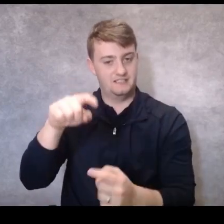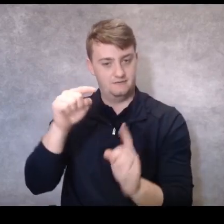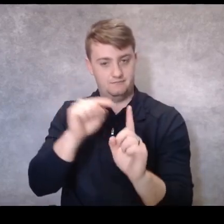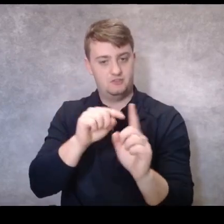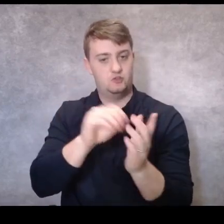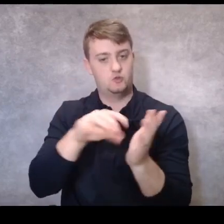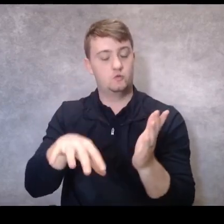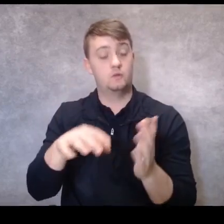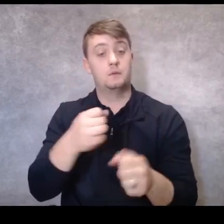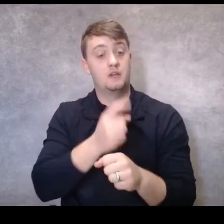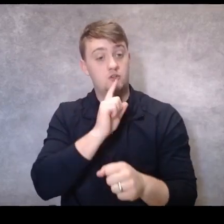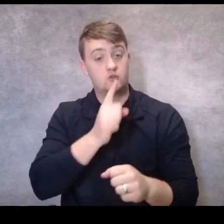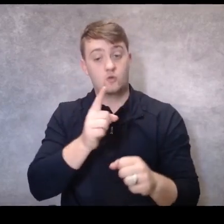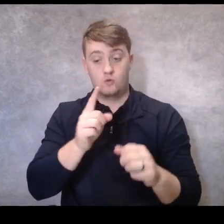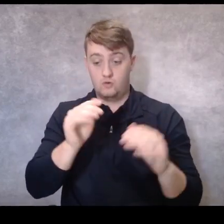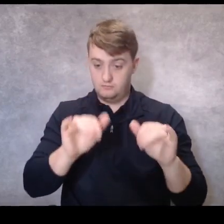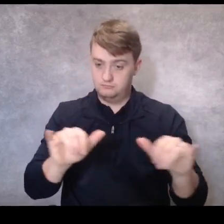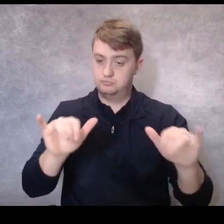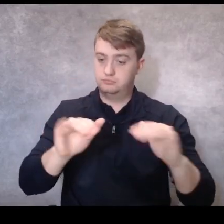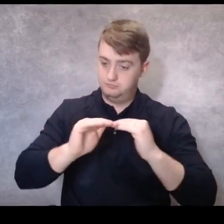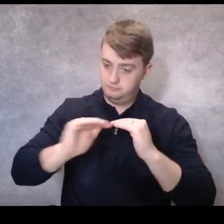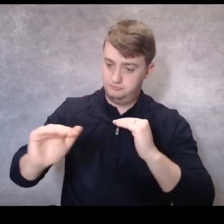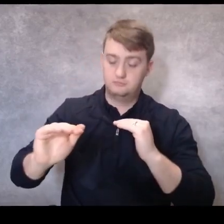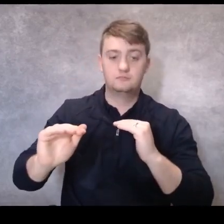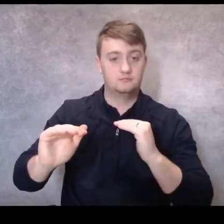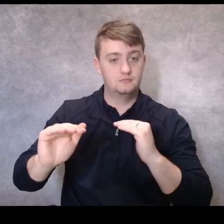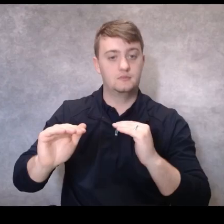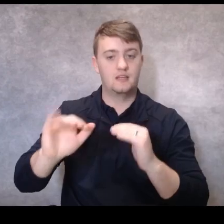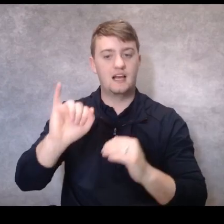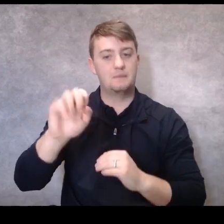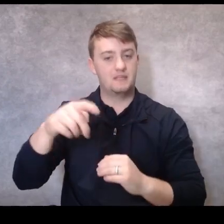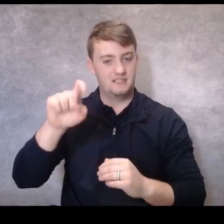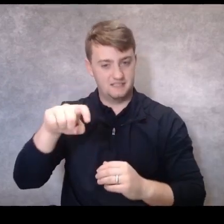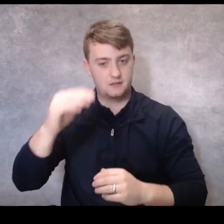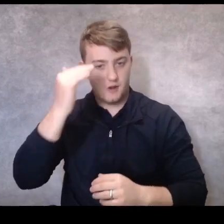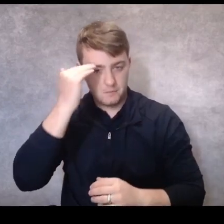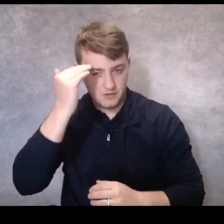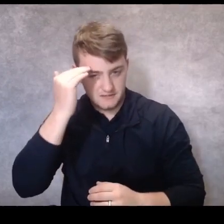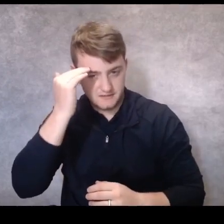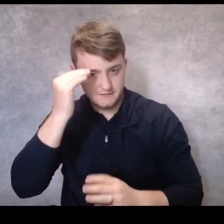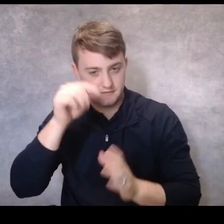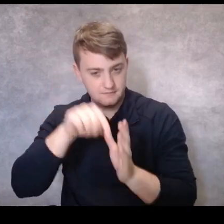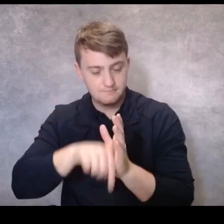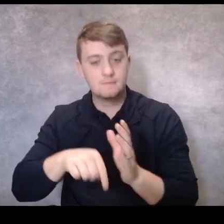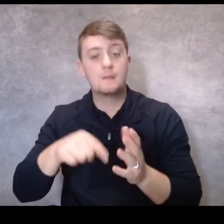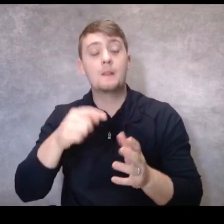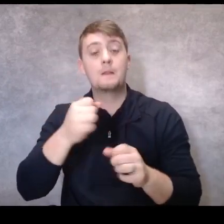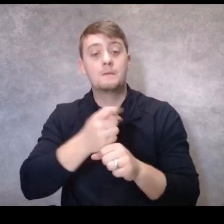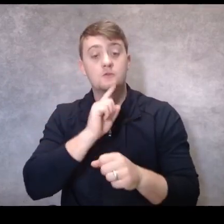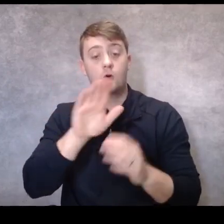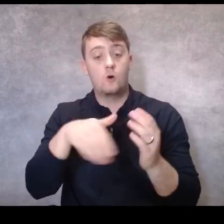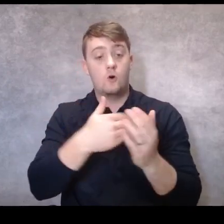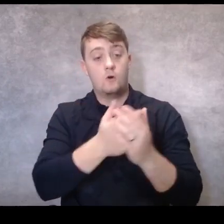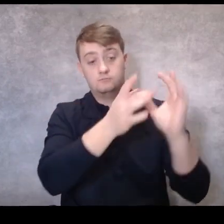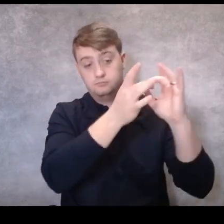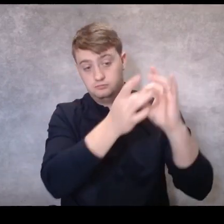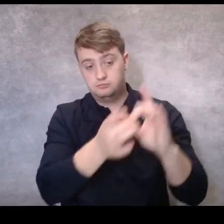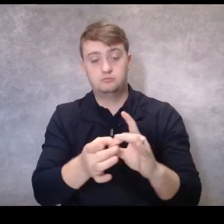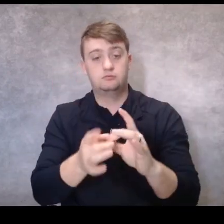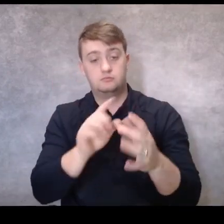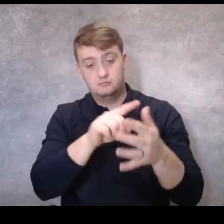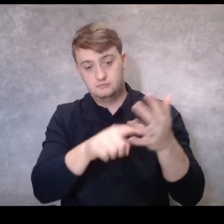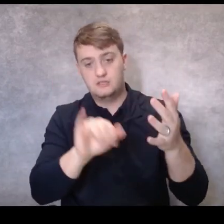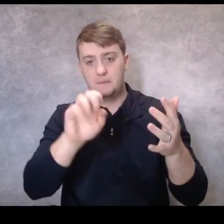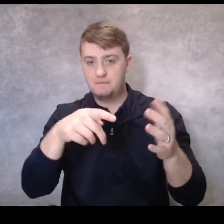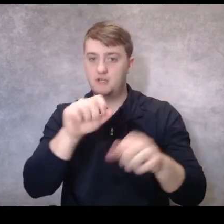of the student. To ensure consistency, the IEP should be comprehensive to ensure that all components of the IEP work